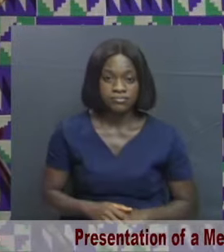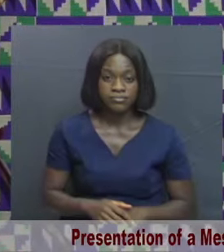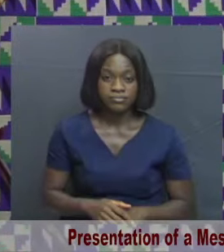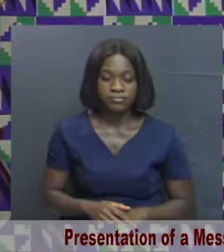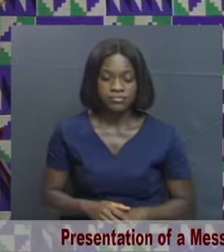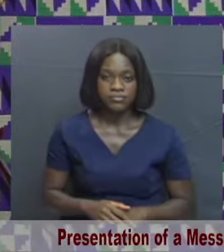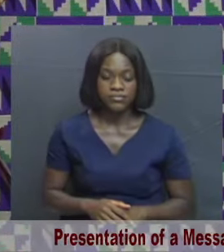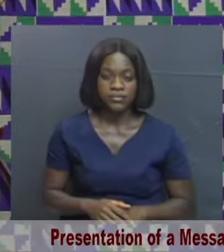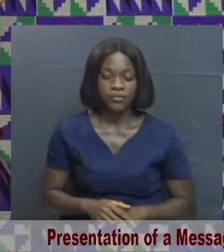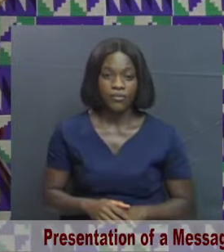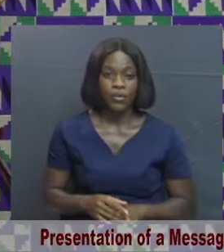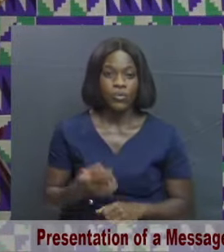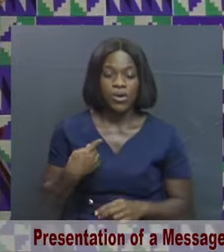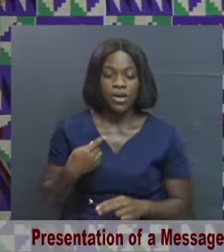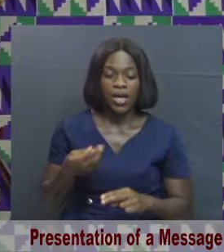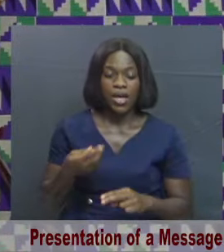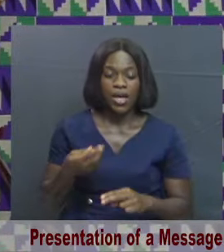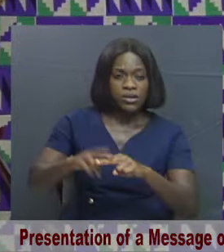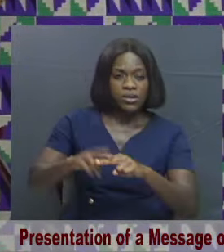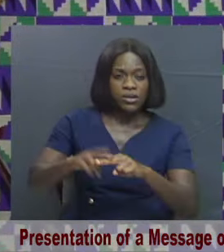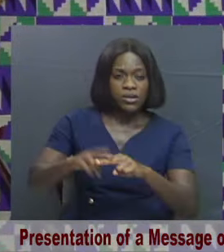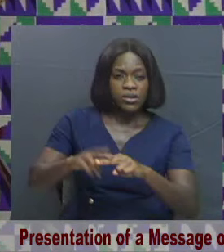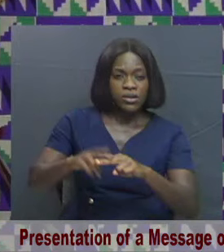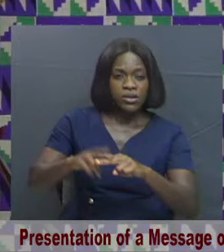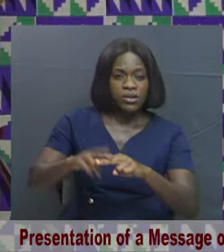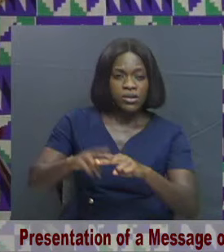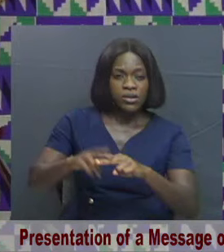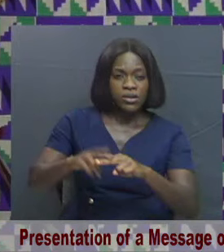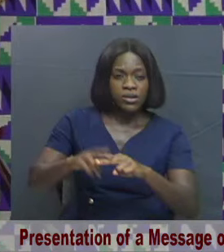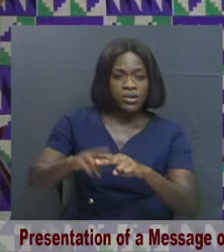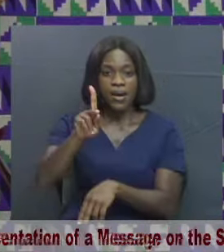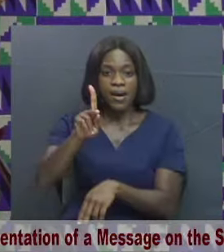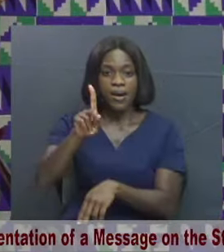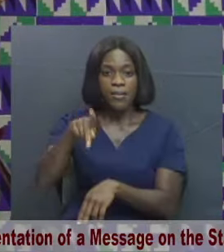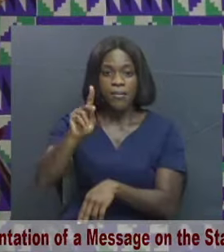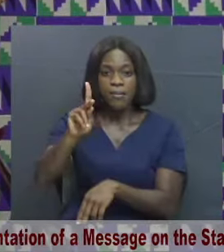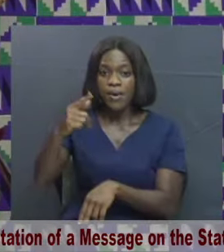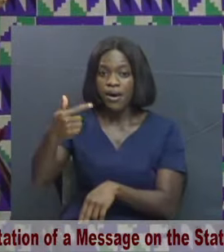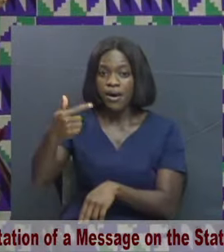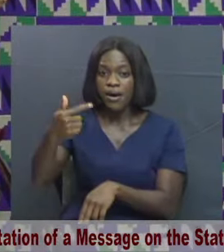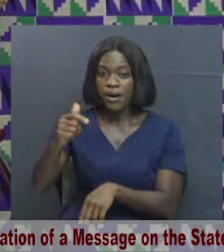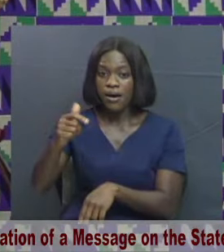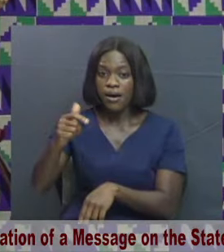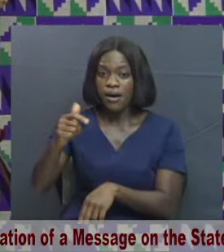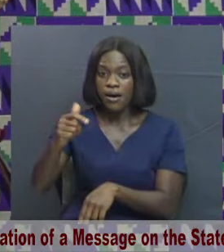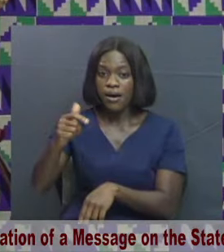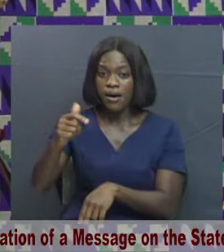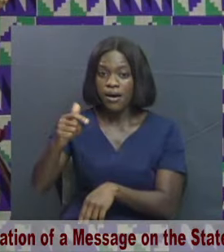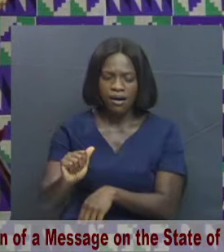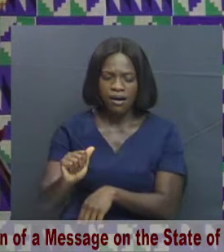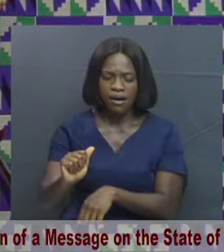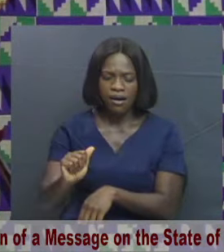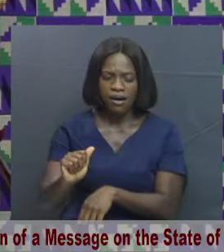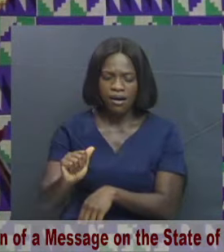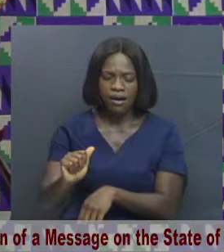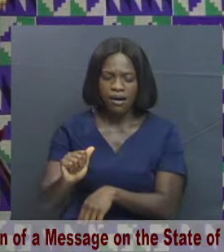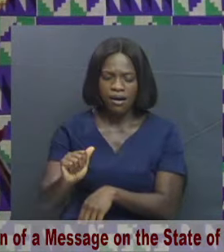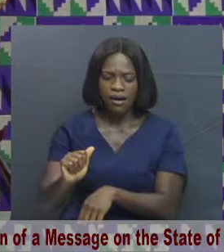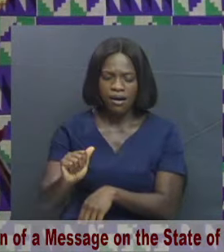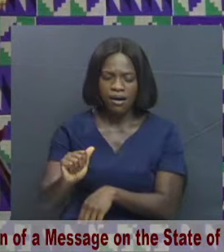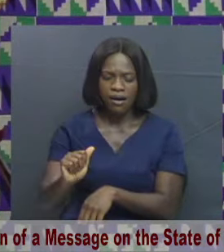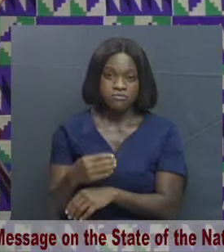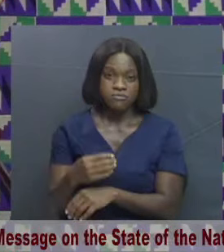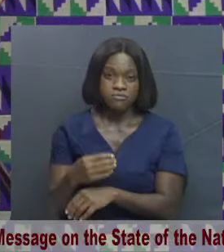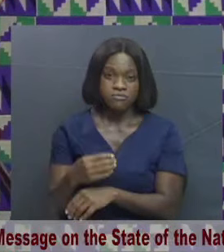Railway line to paga might not materialized during the rest of my Administration but I'm sure they will not be